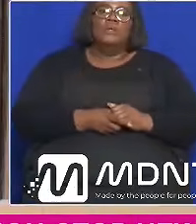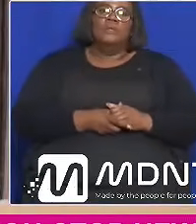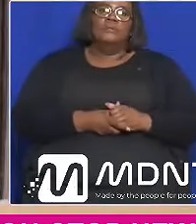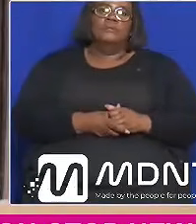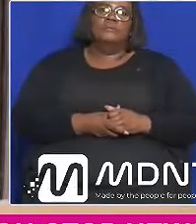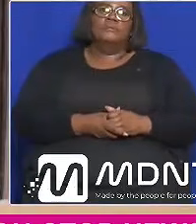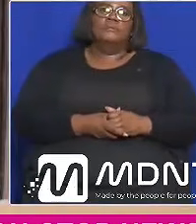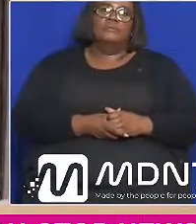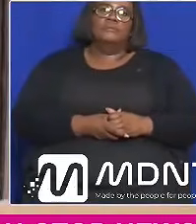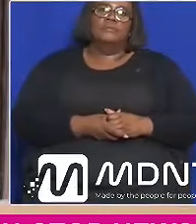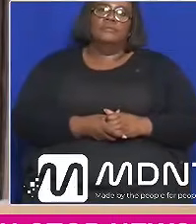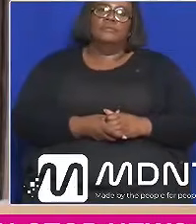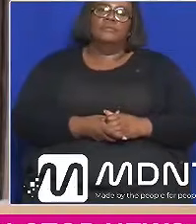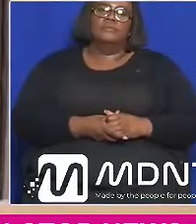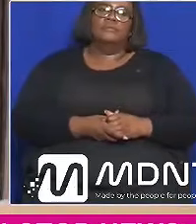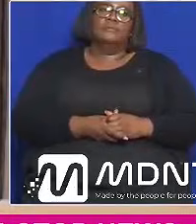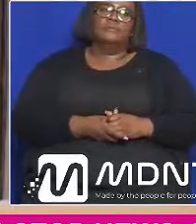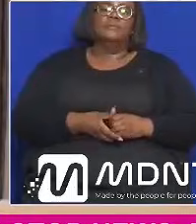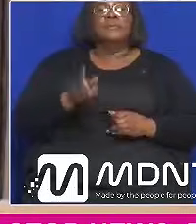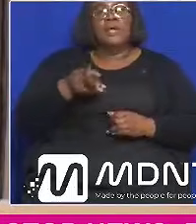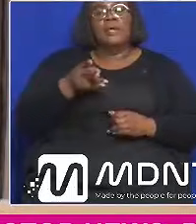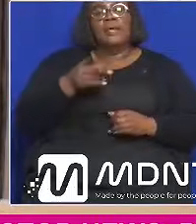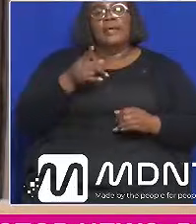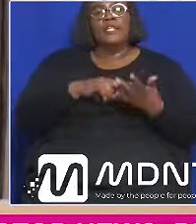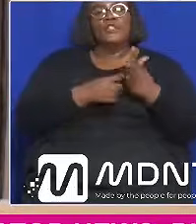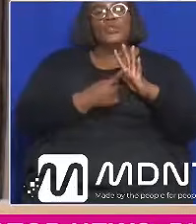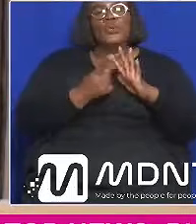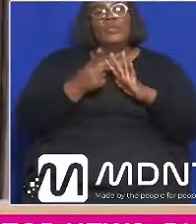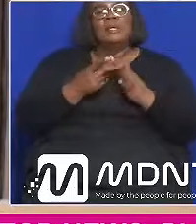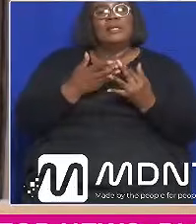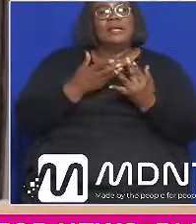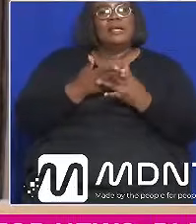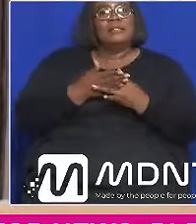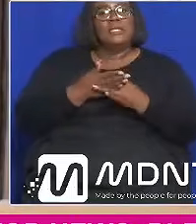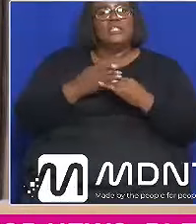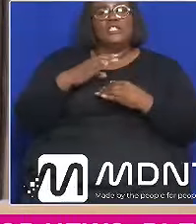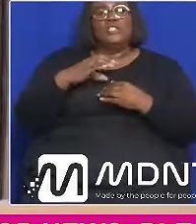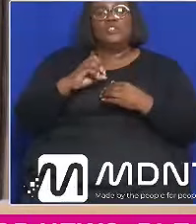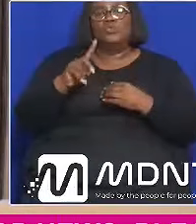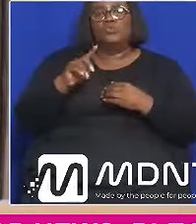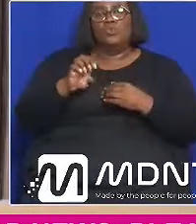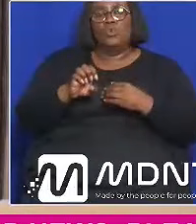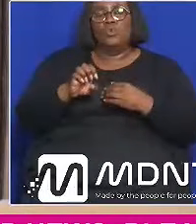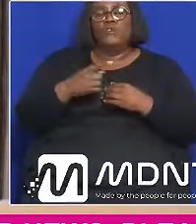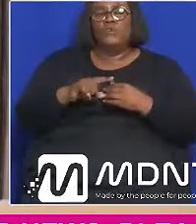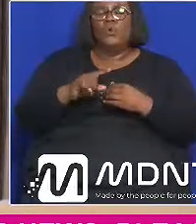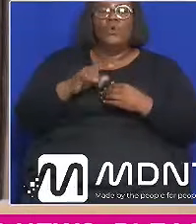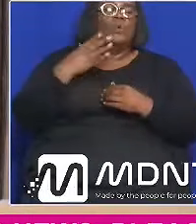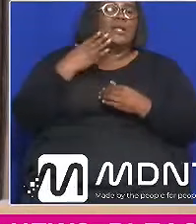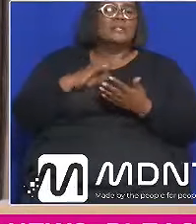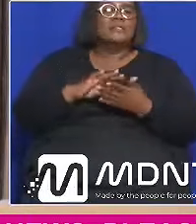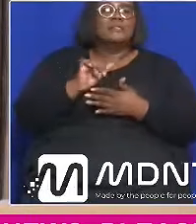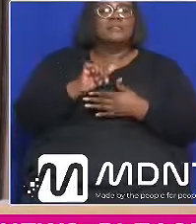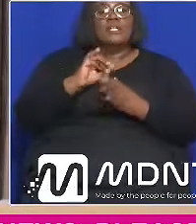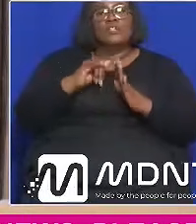once again, it appears to be an access code on the 16th of January, 2025,